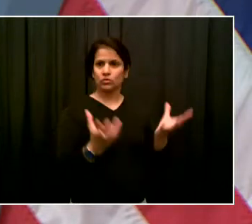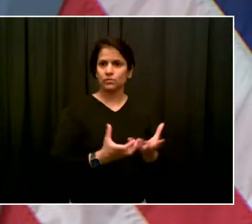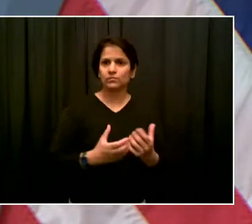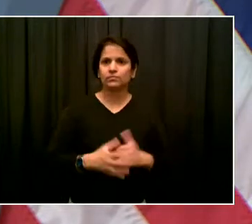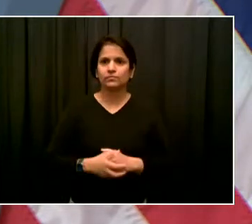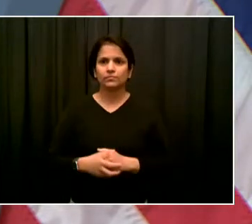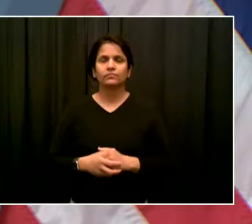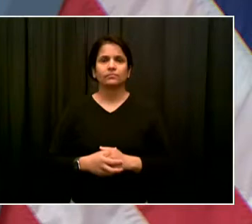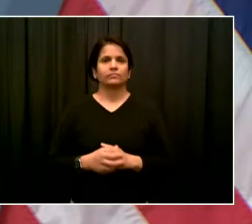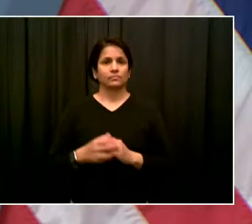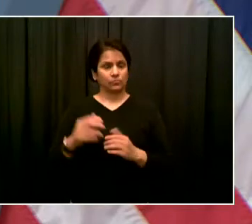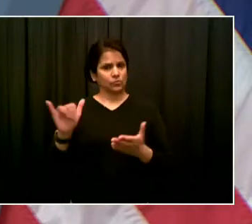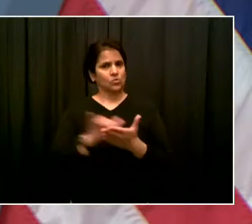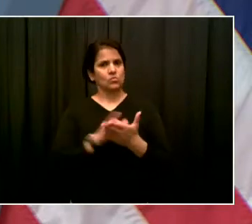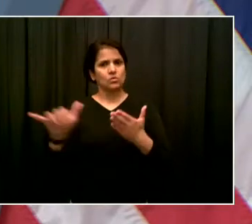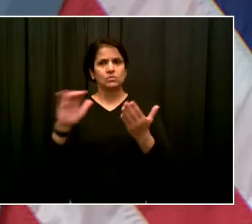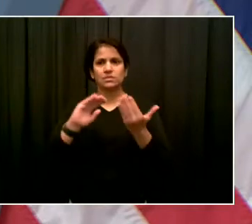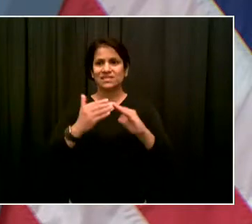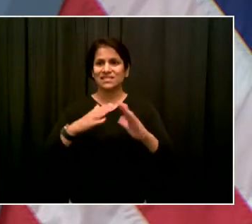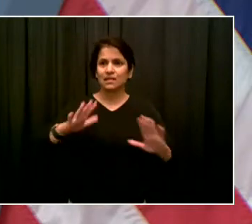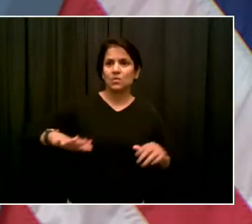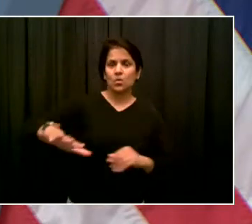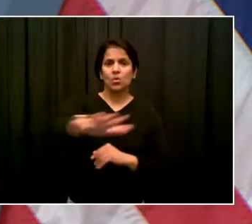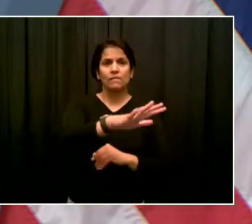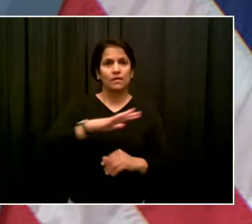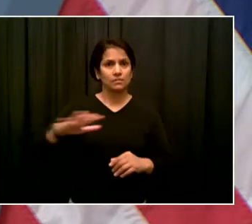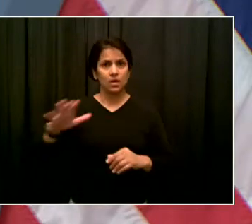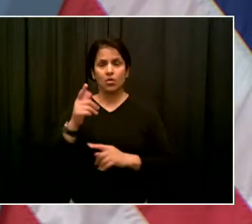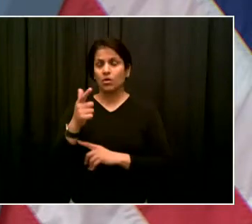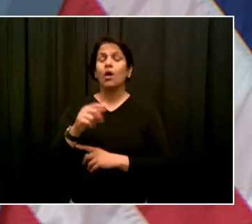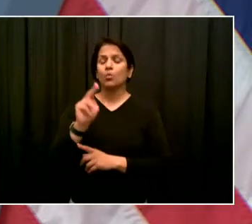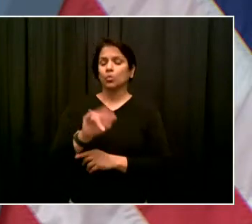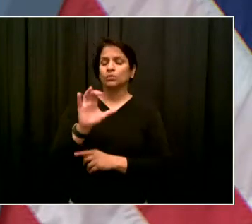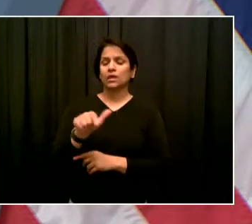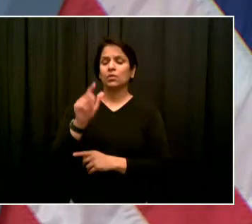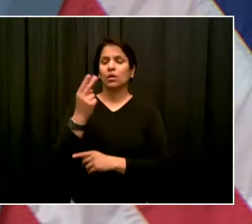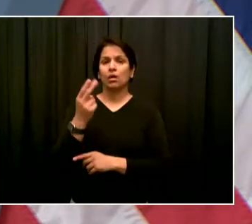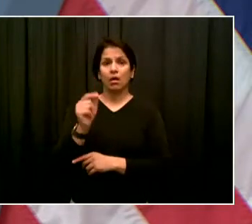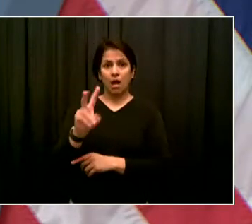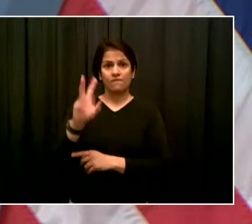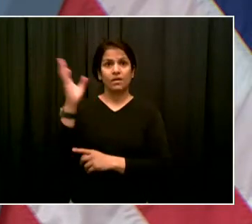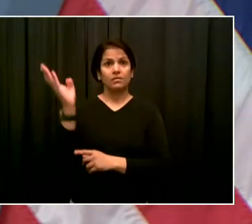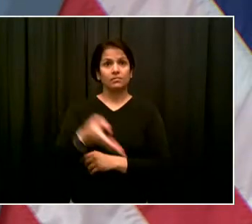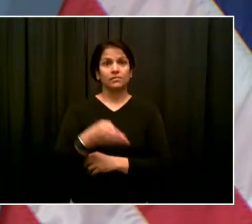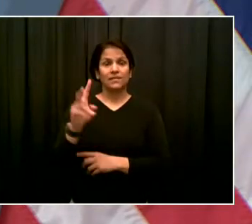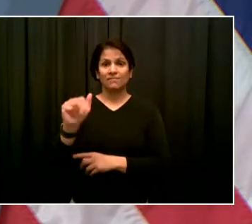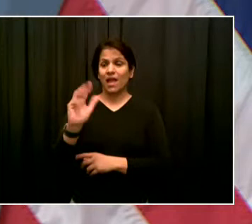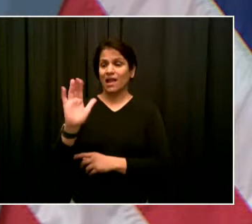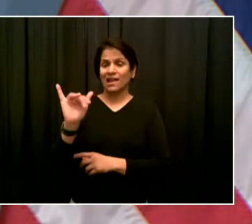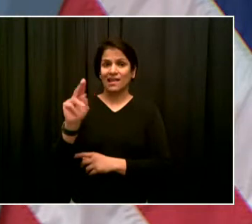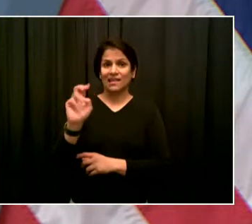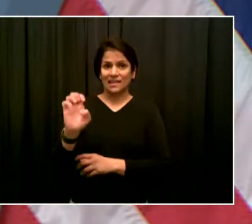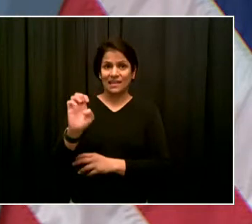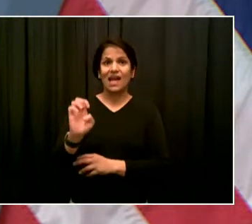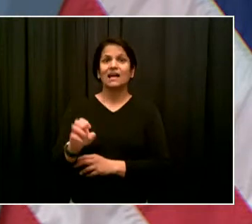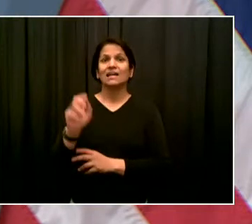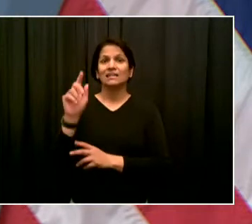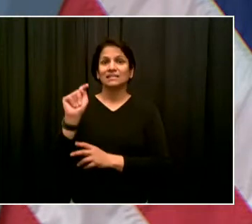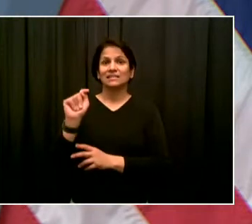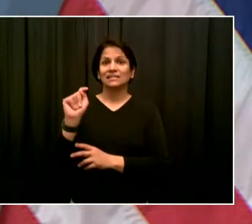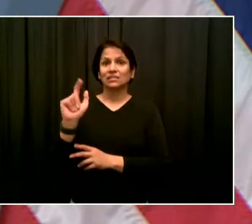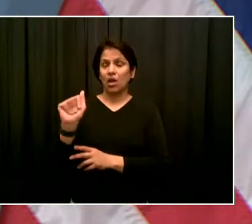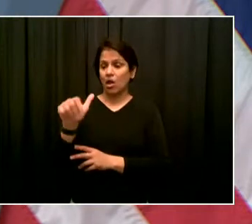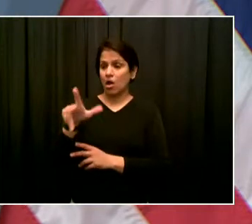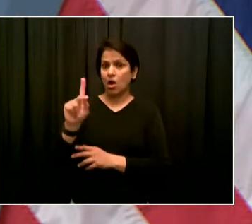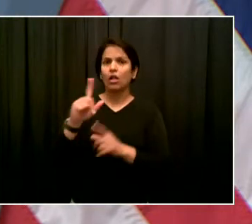nyc.gov/vaccine talks to learn more. And let's all keep these conversations flowing at the proverbial dinner table, in the pews,